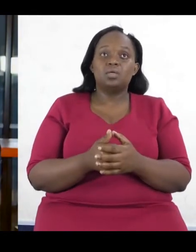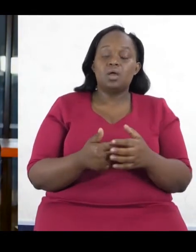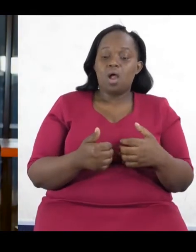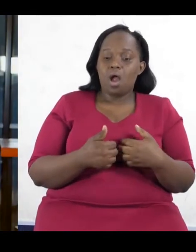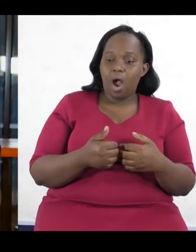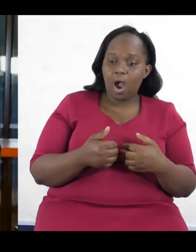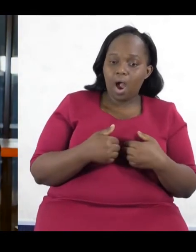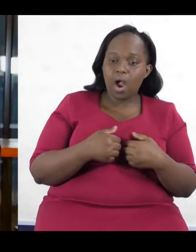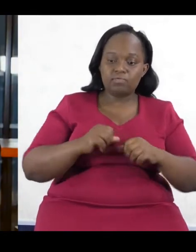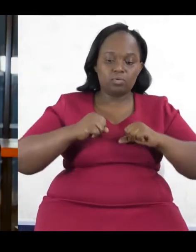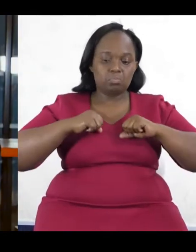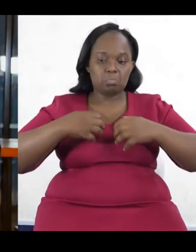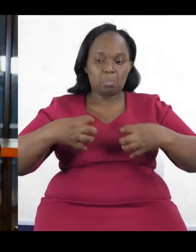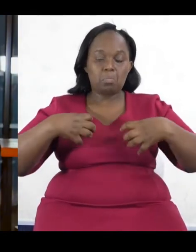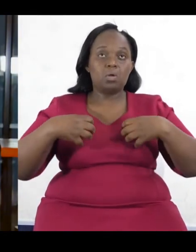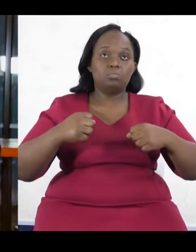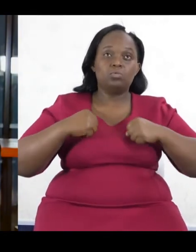has cartels and whatnot.